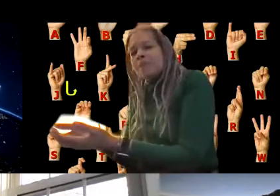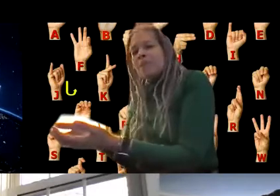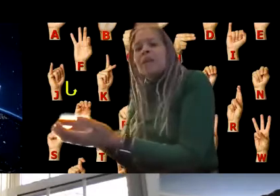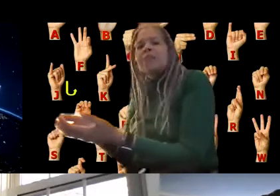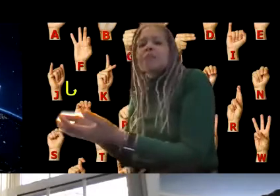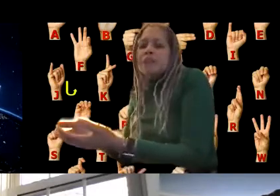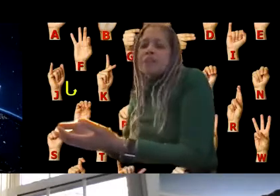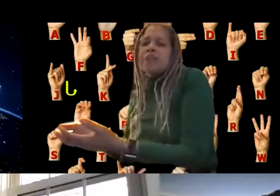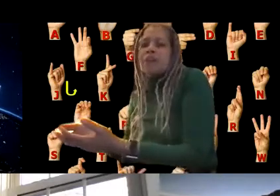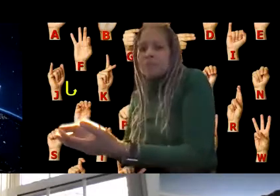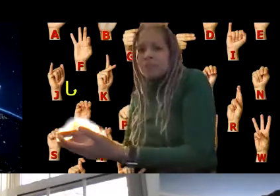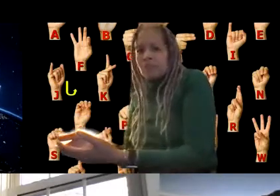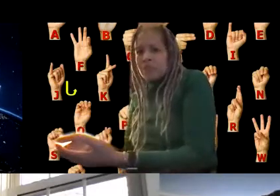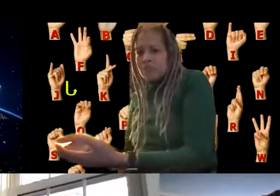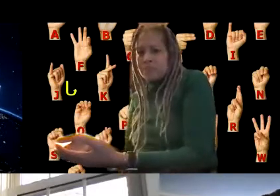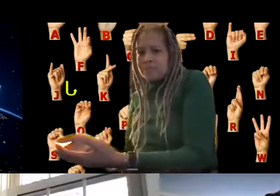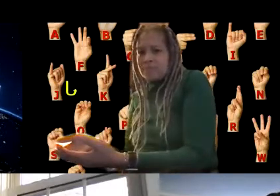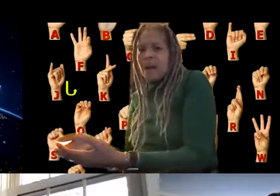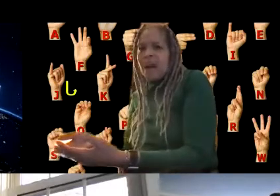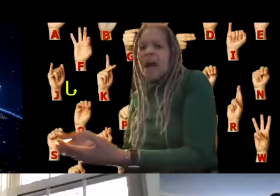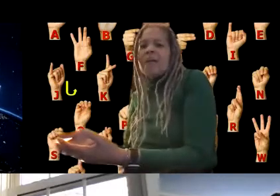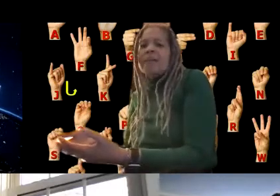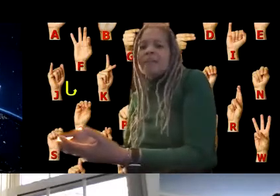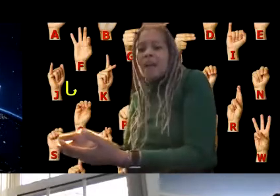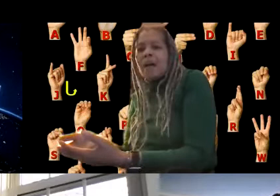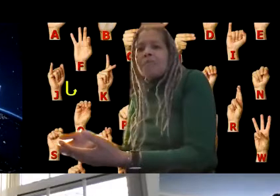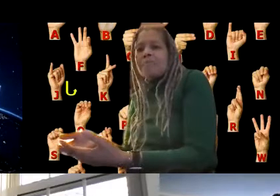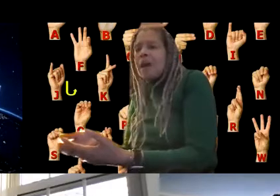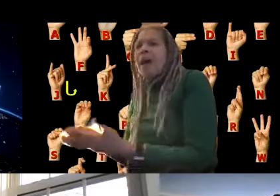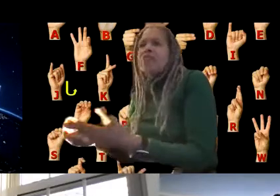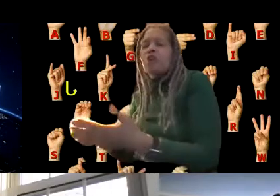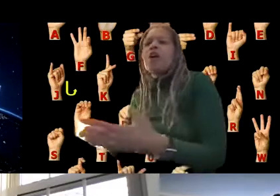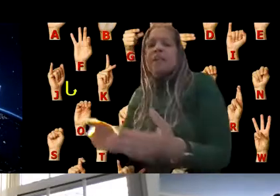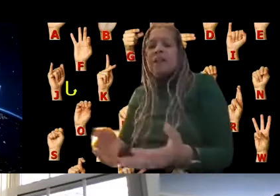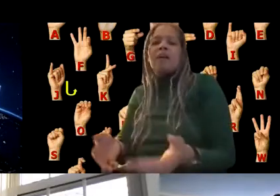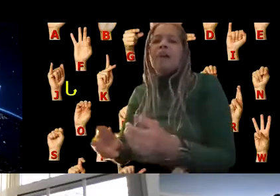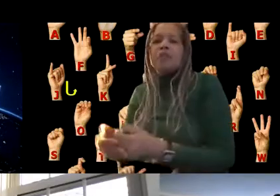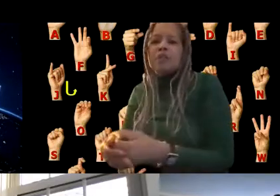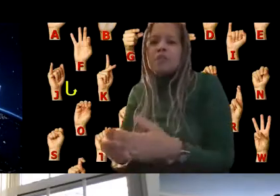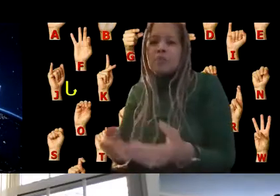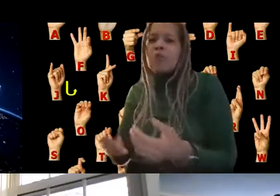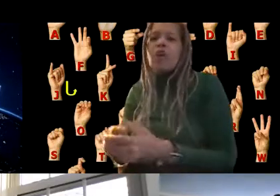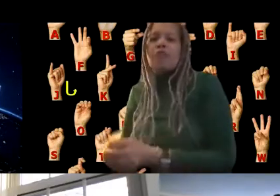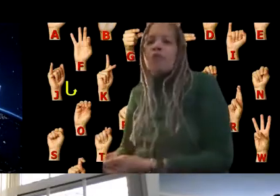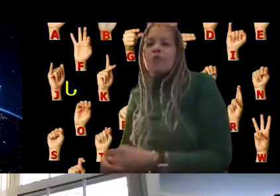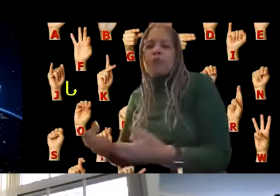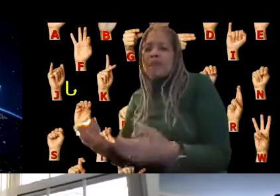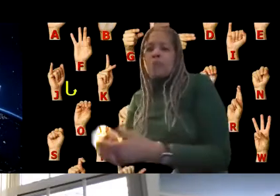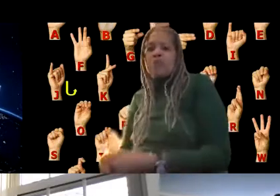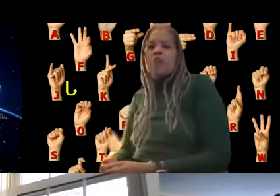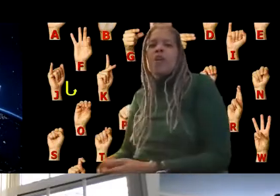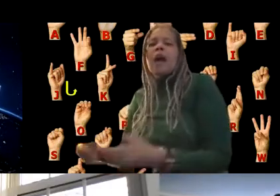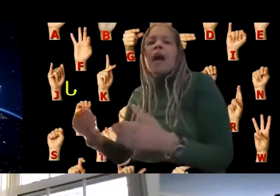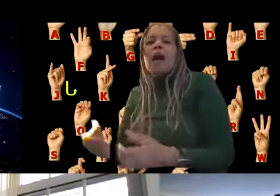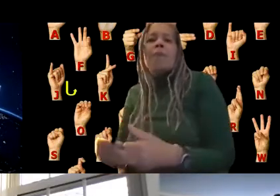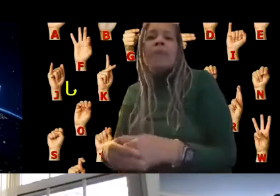human, is constantly called into question. I cannot, and I'll do it in a space where all four of you are